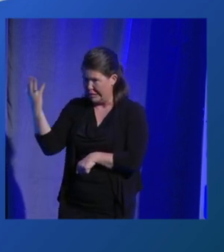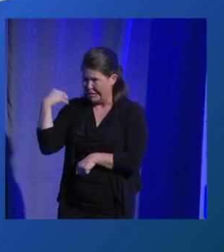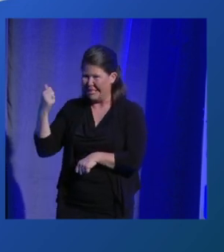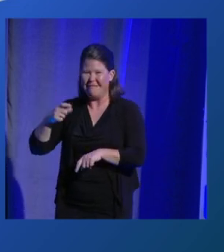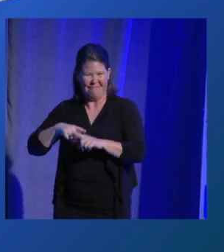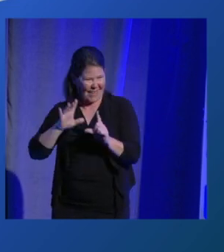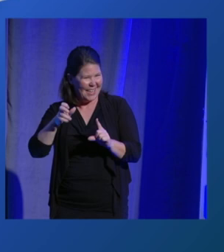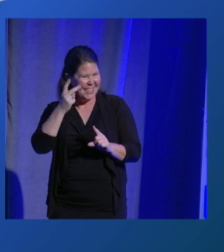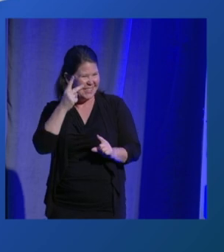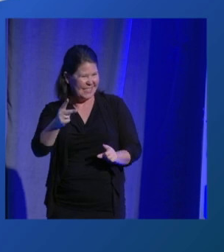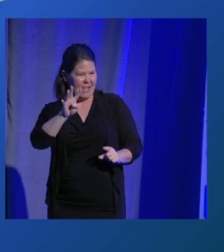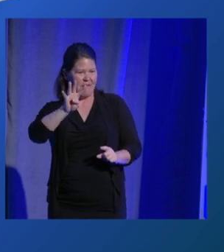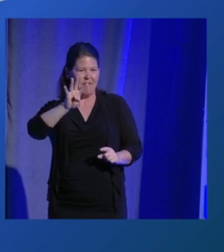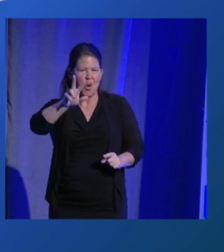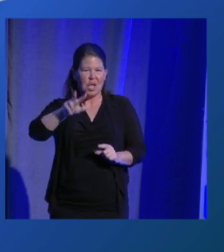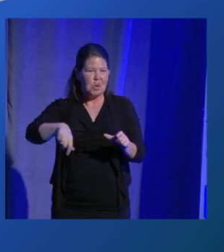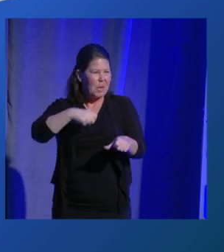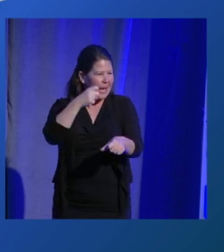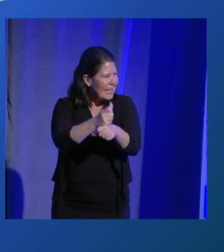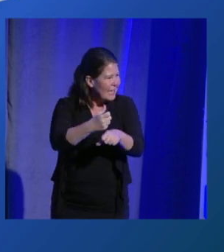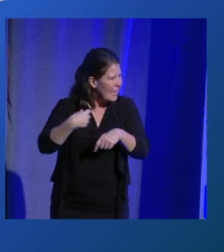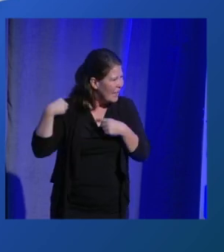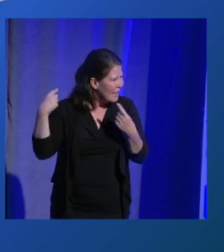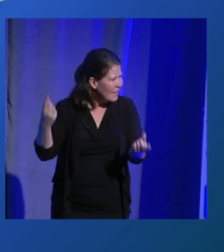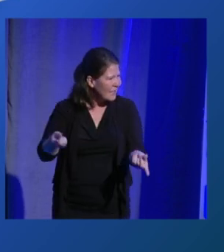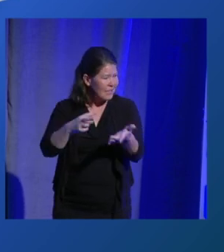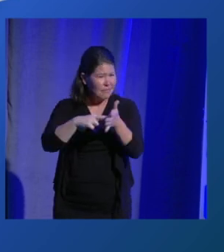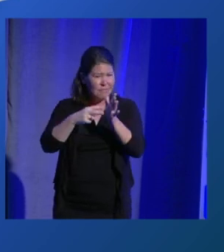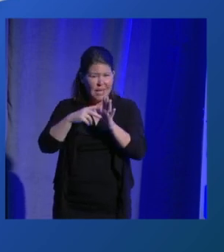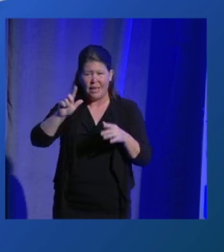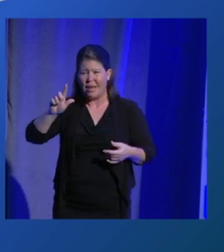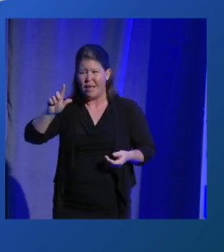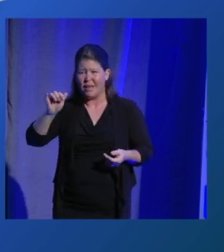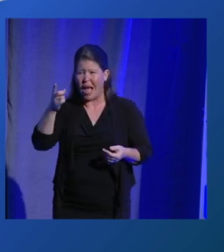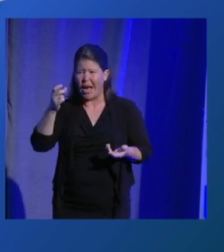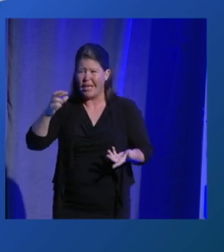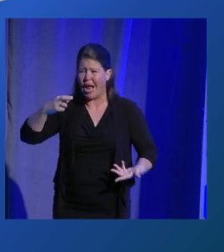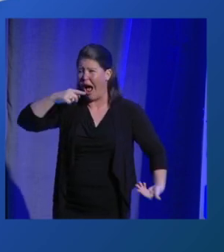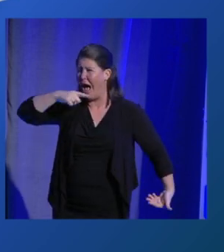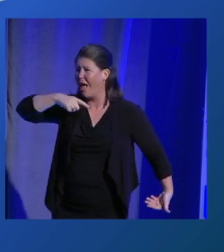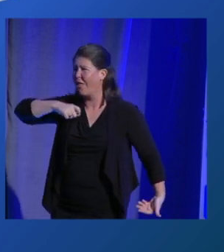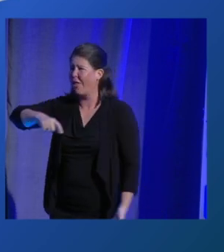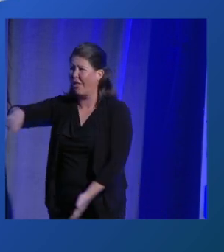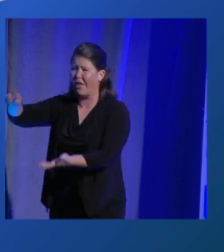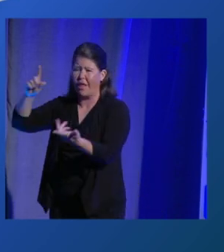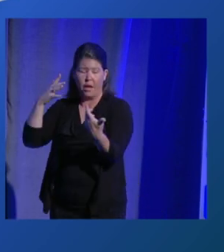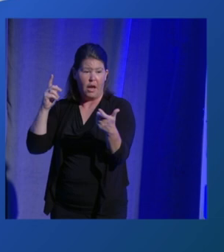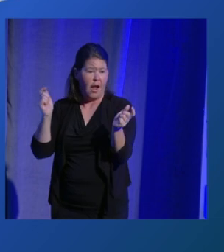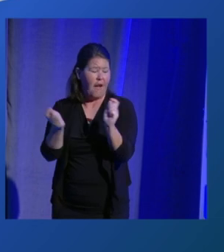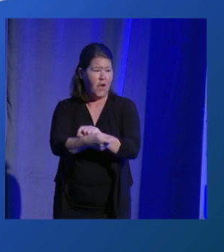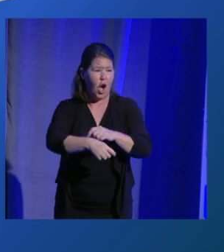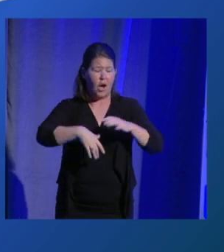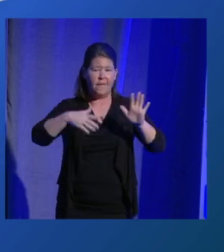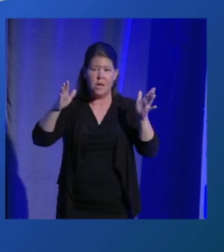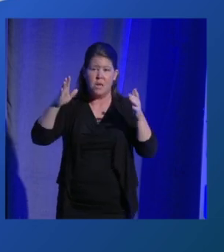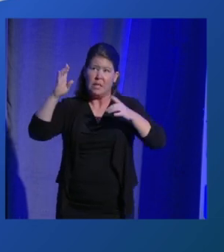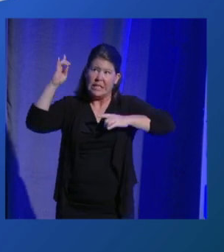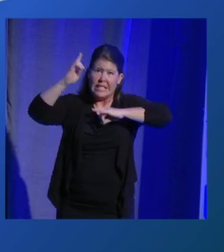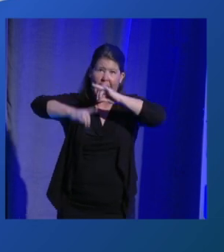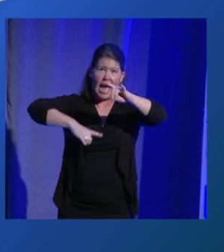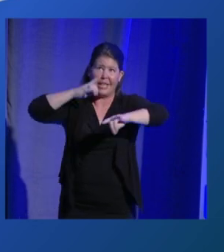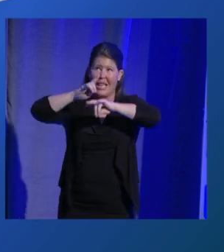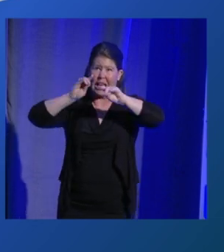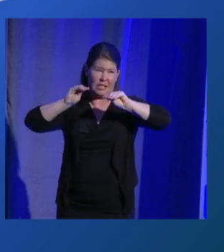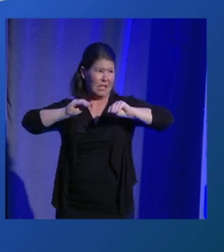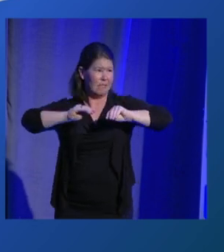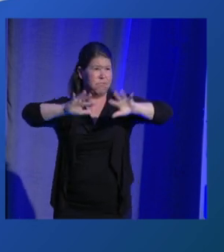see lar evolved to see the plethora of satellites on orbit evolve um to